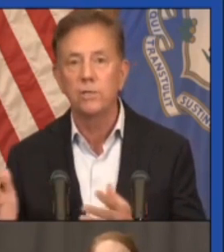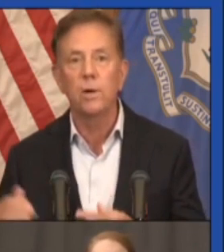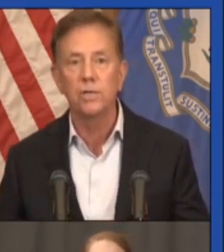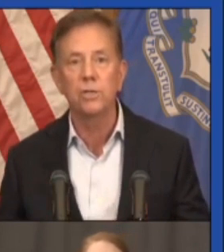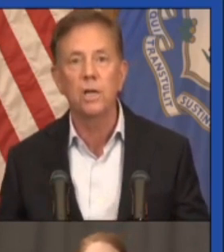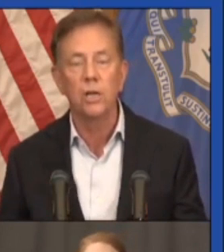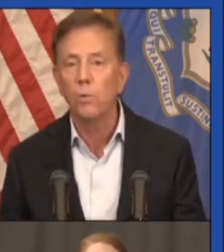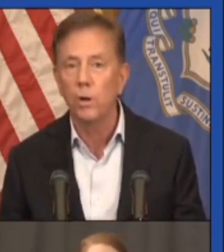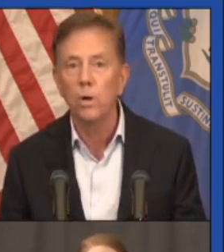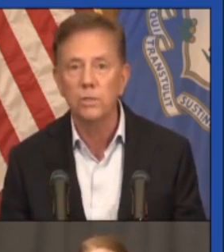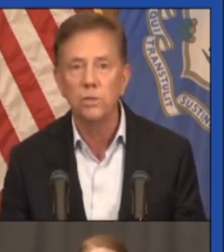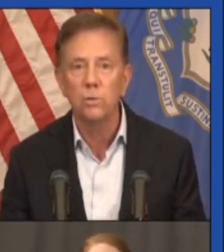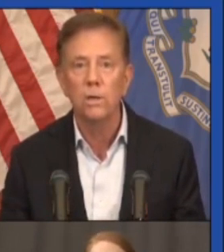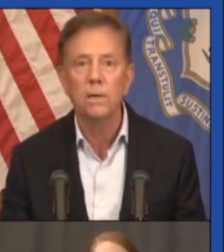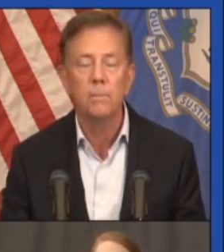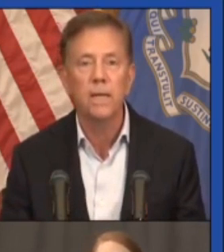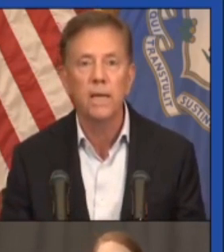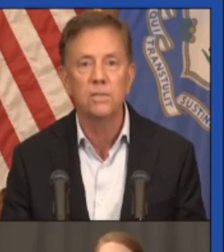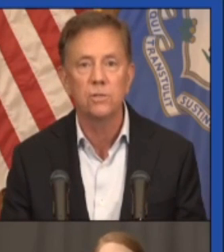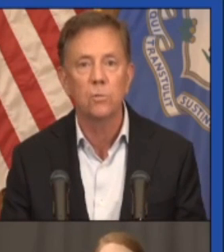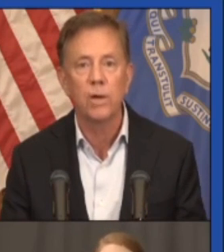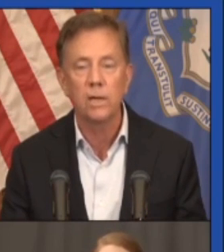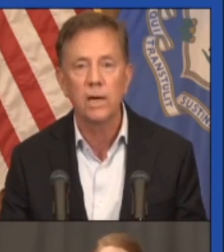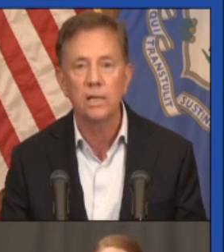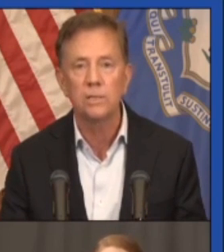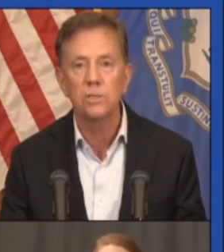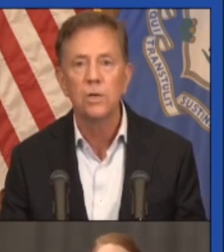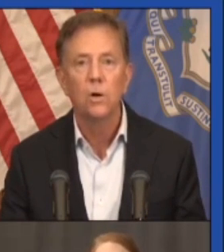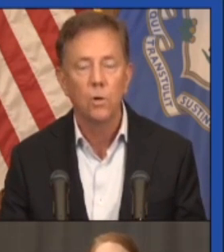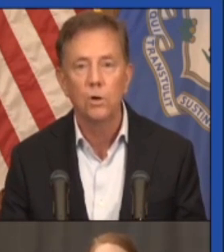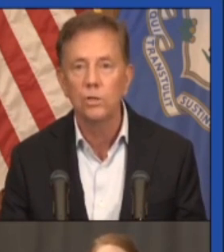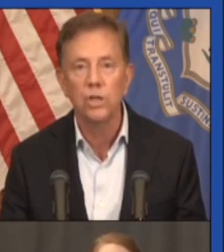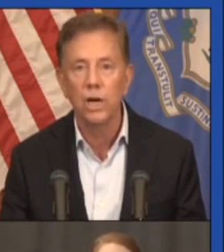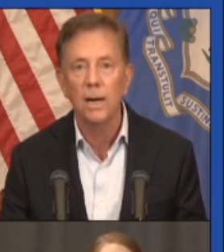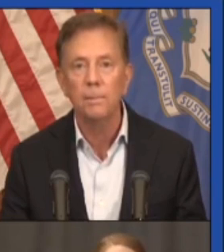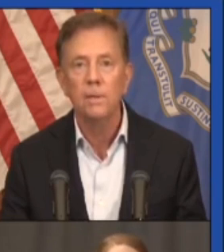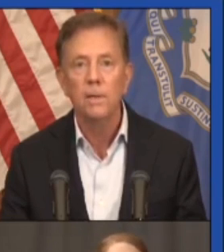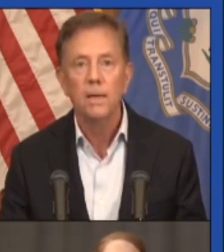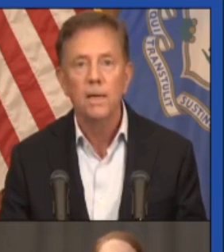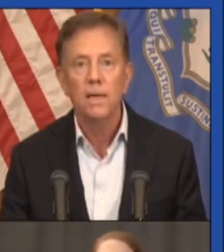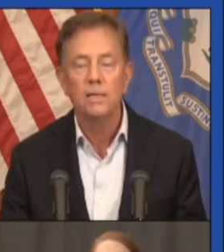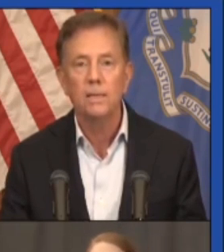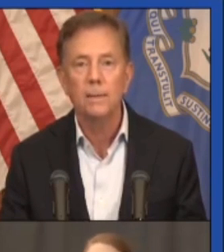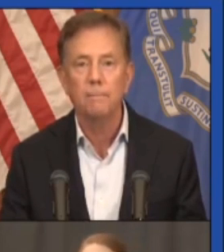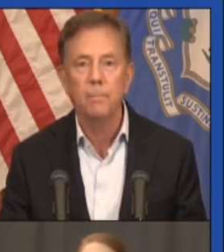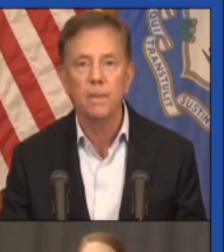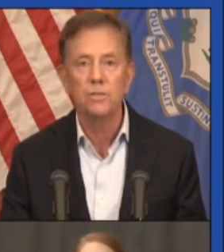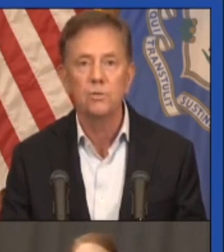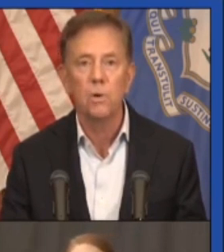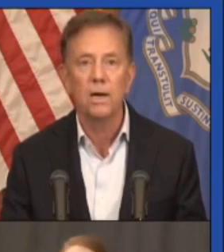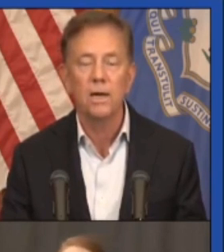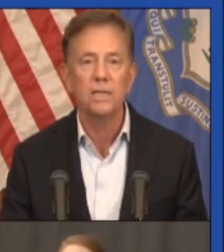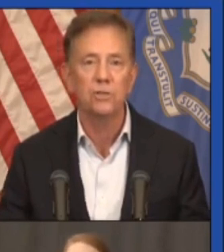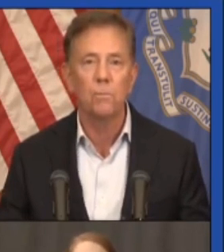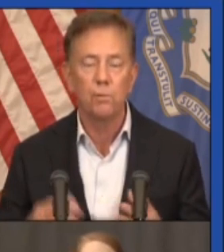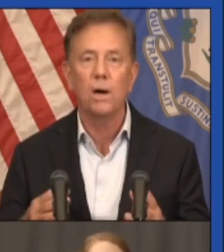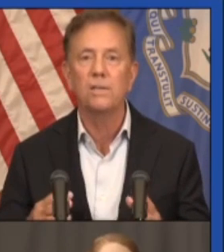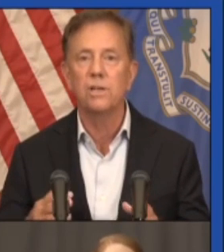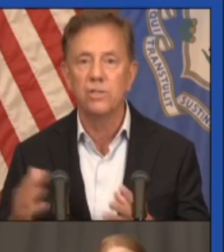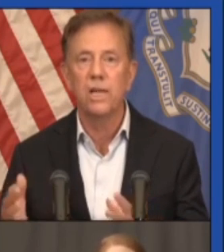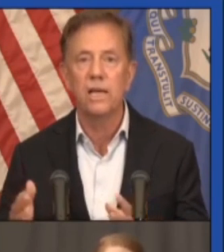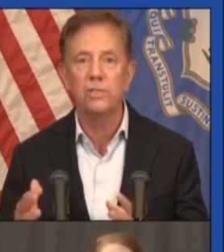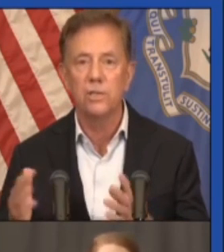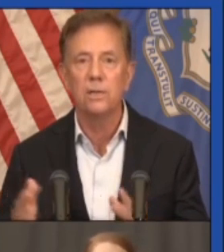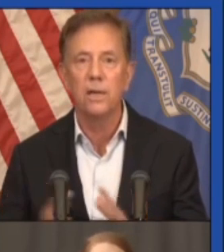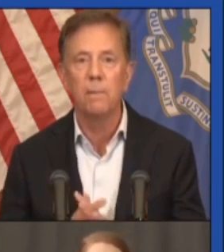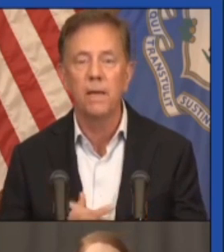terms of graduation and going on to, in many cases, a great college or a good job. And this is why I so